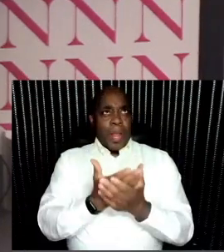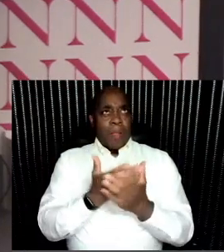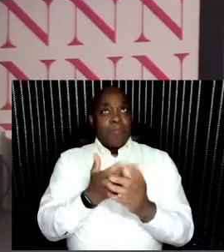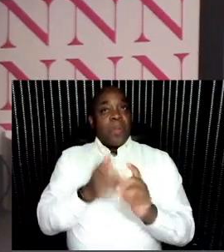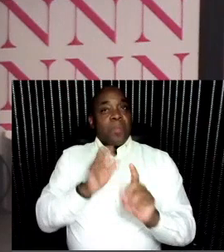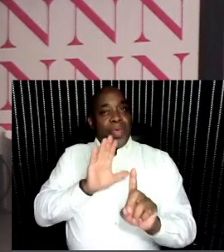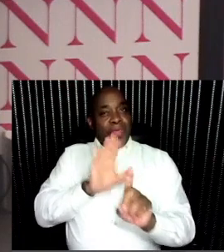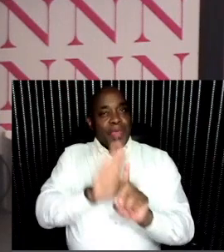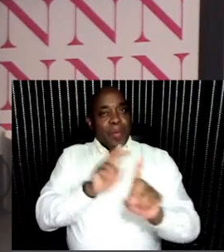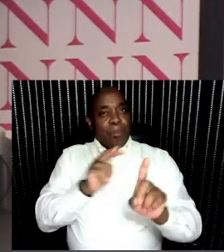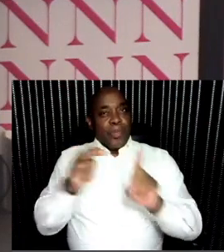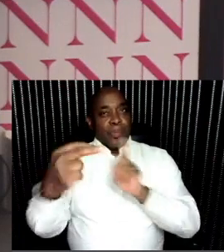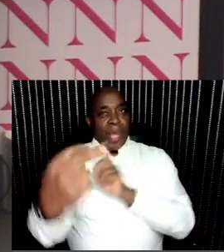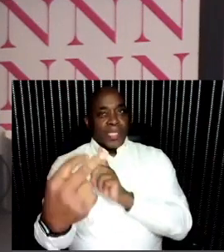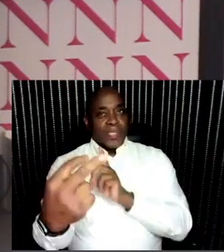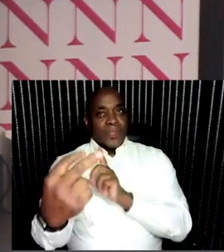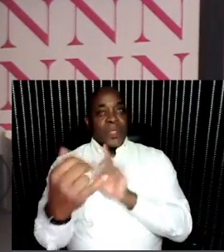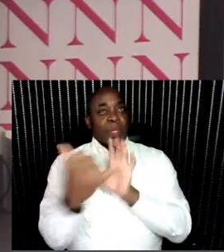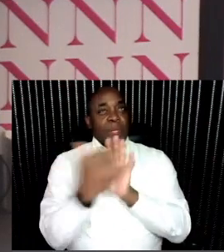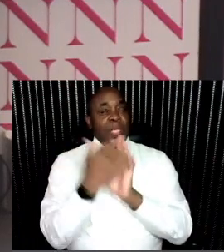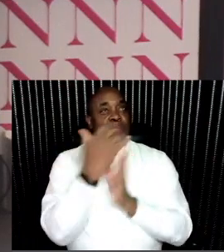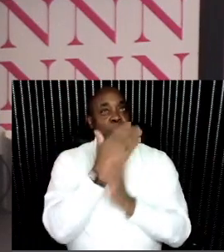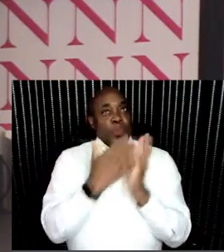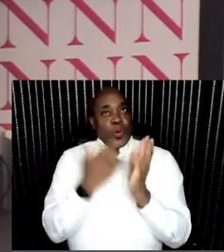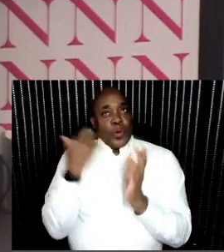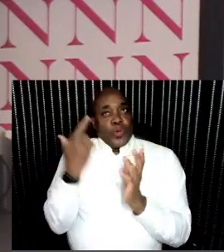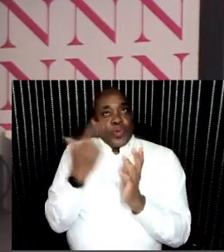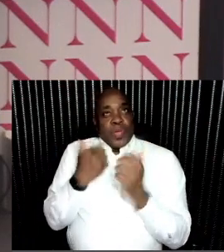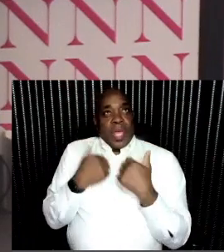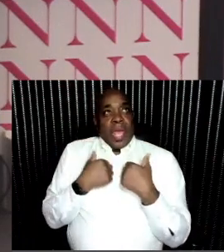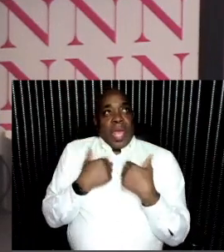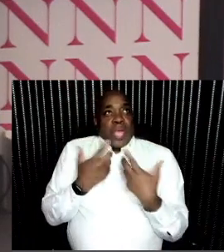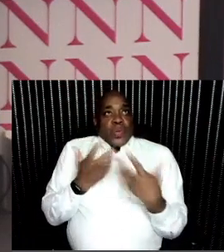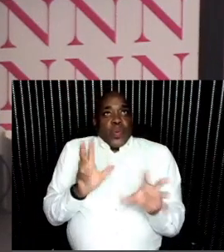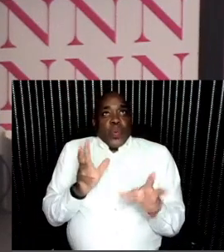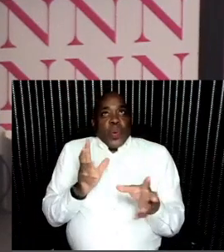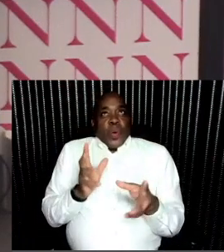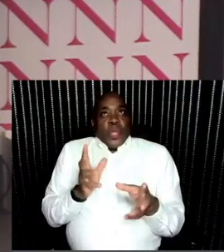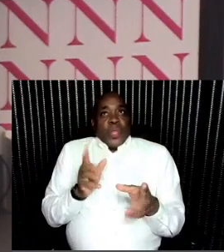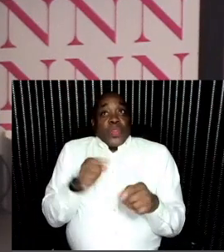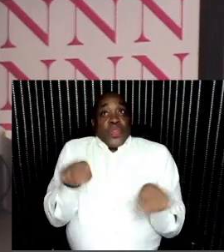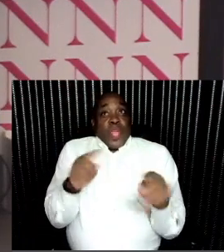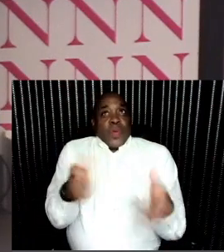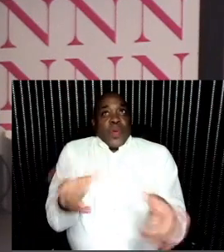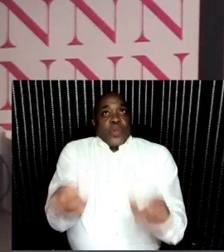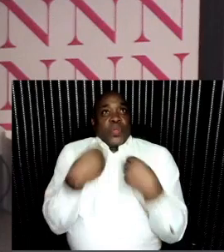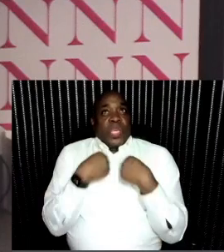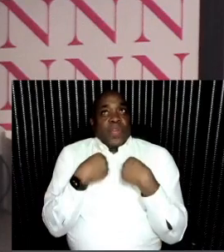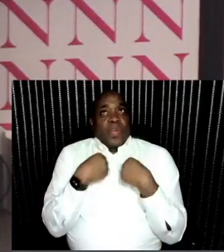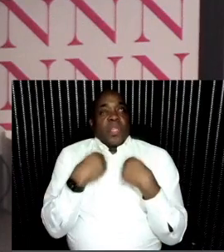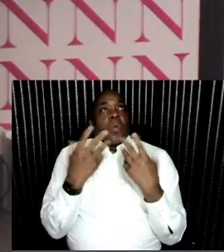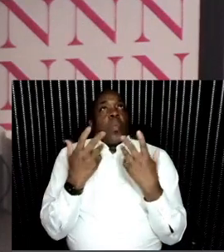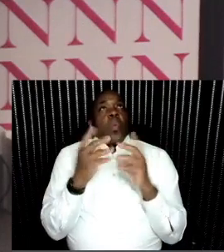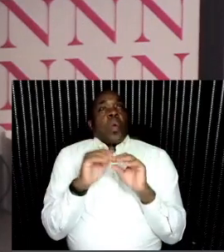And so that's part of the reason why they don't want to give us stuff. They want like a clear context